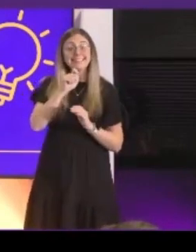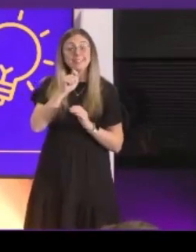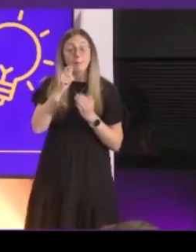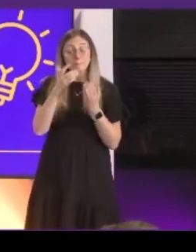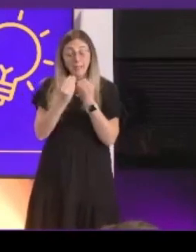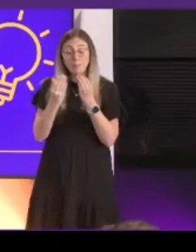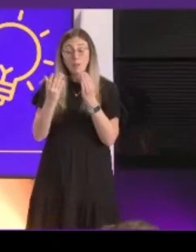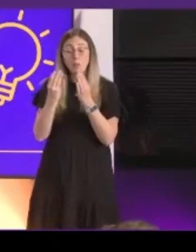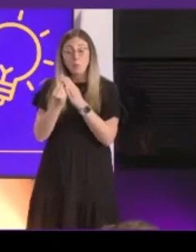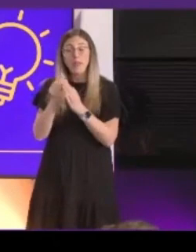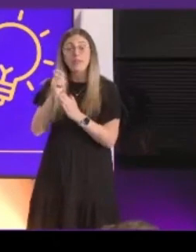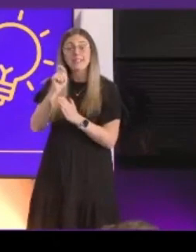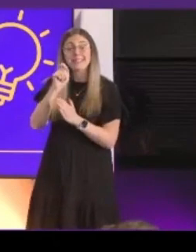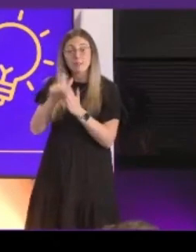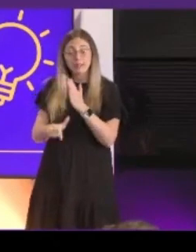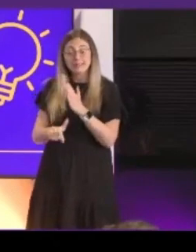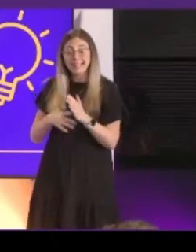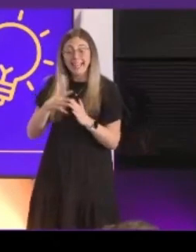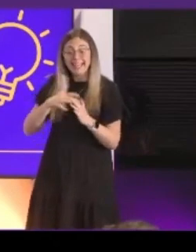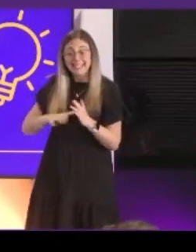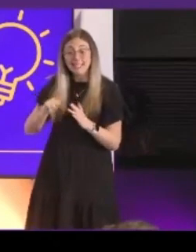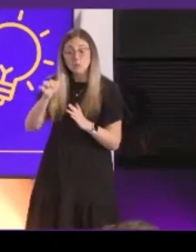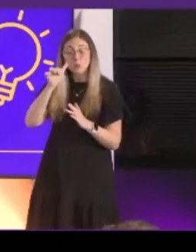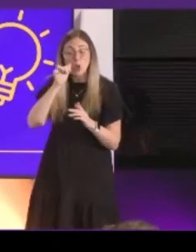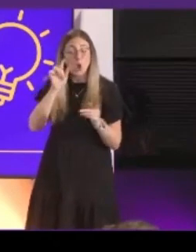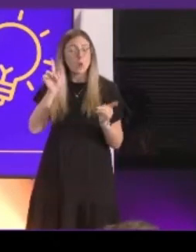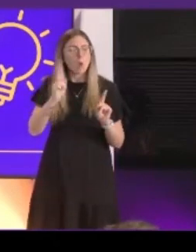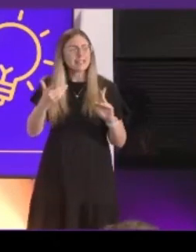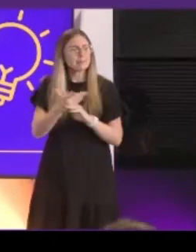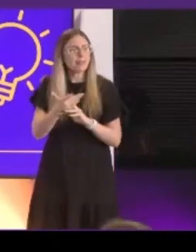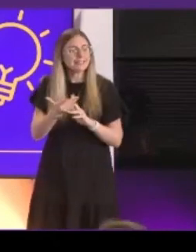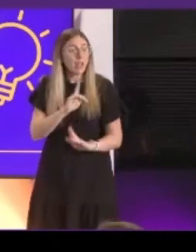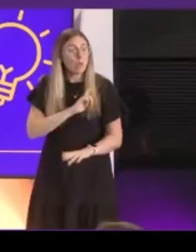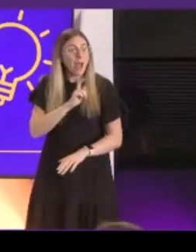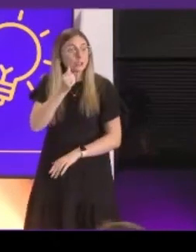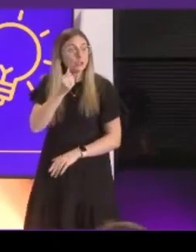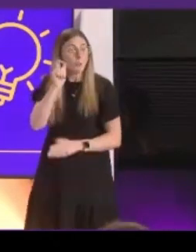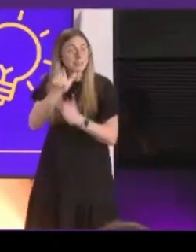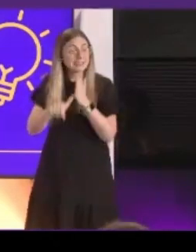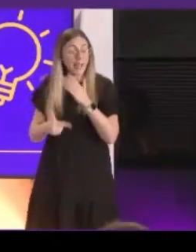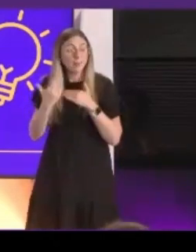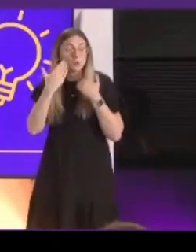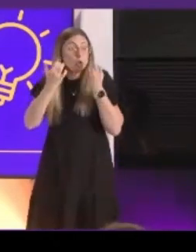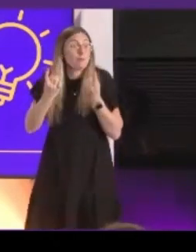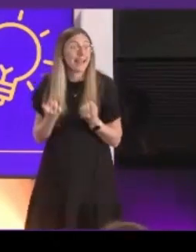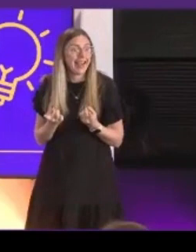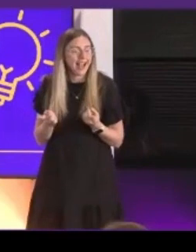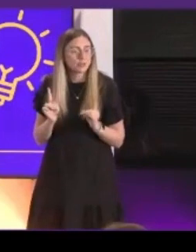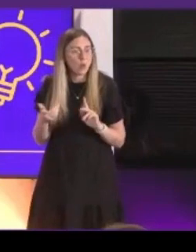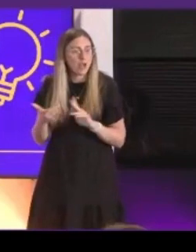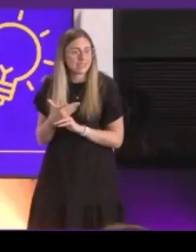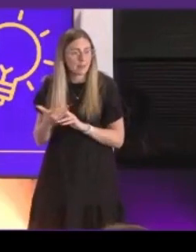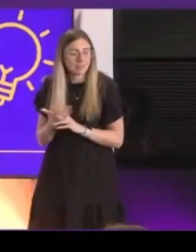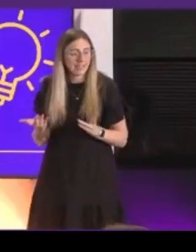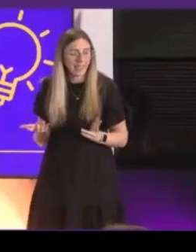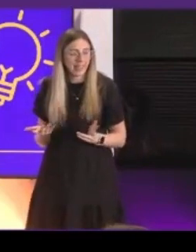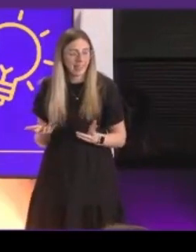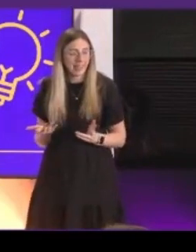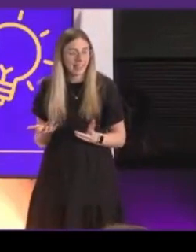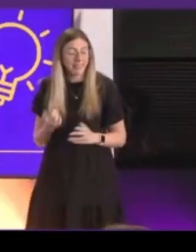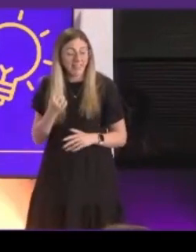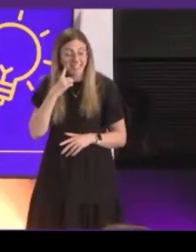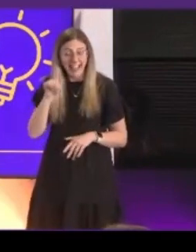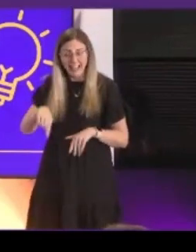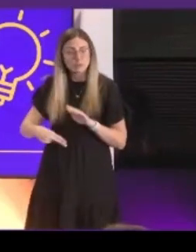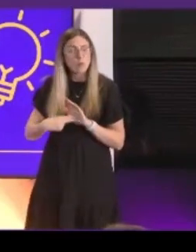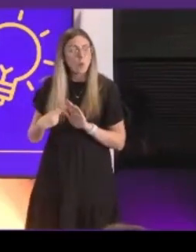know what accessibility is and how we build accessible documents. And there is a deficit out there. There's a